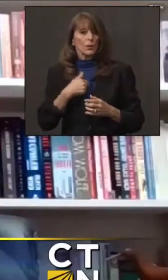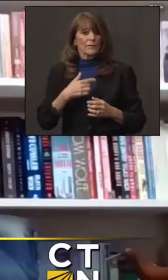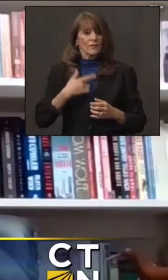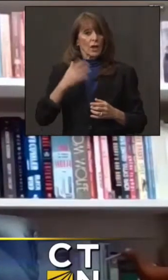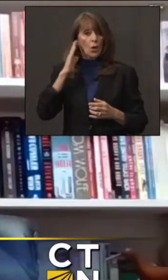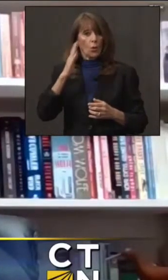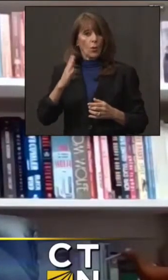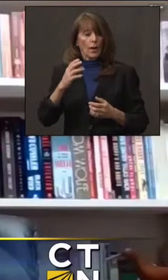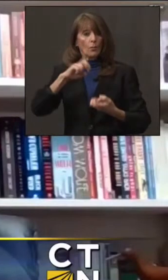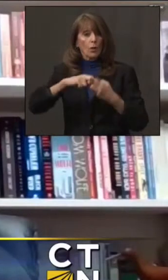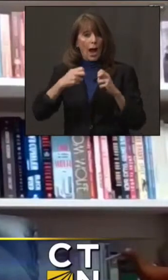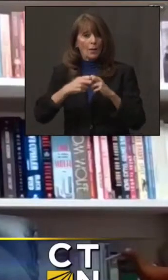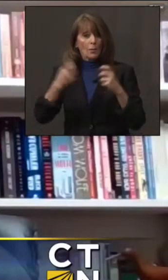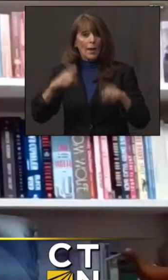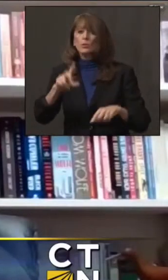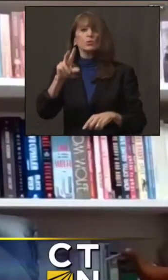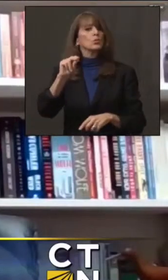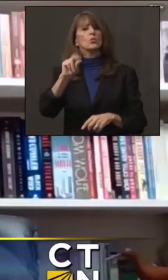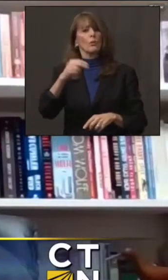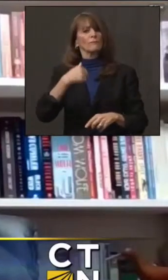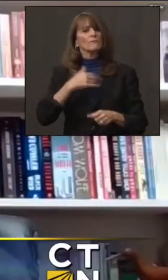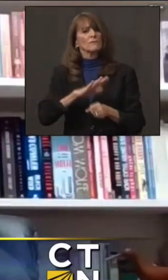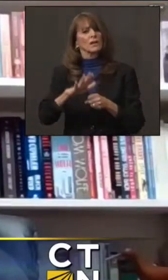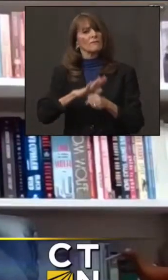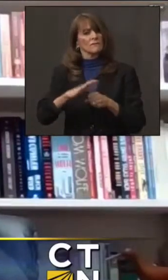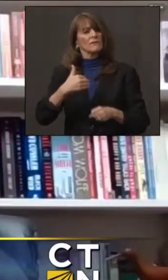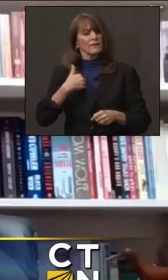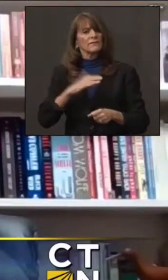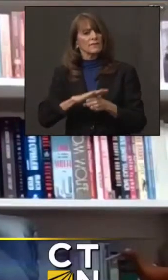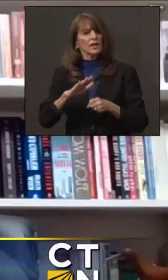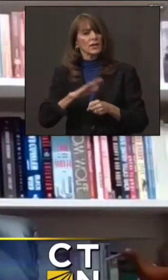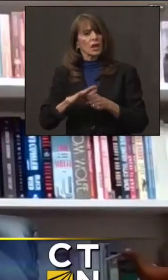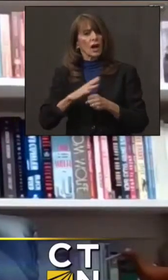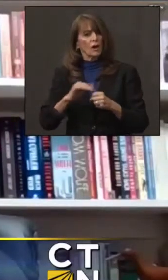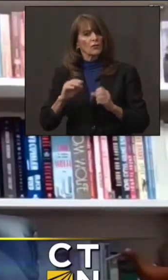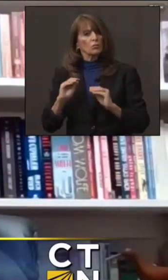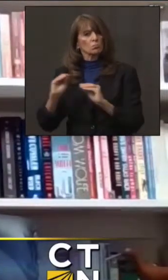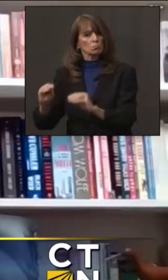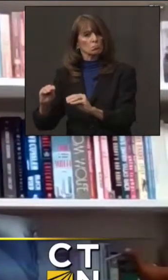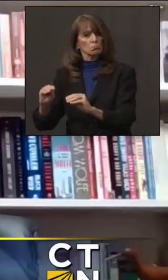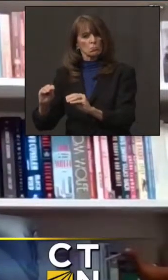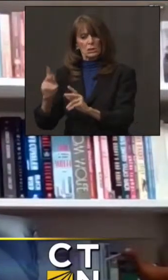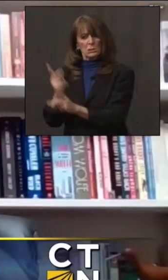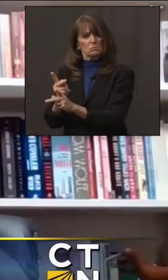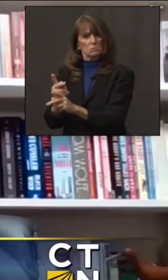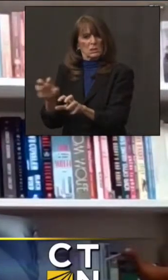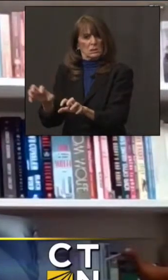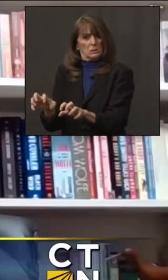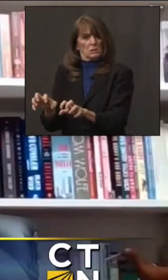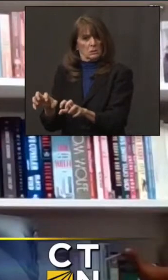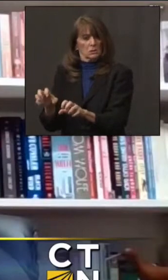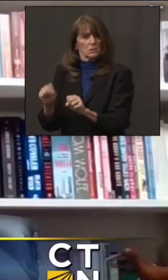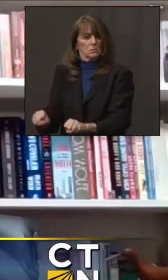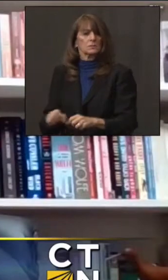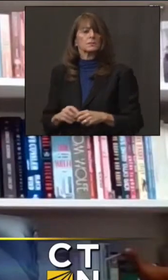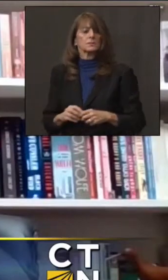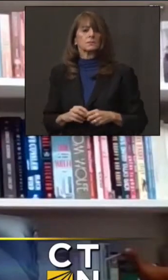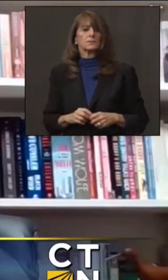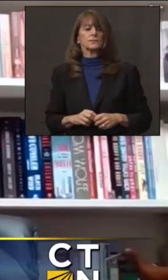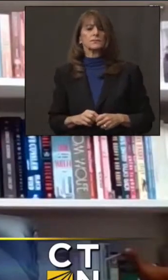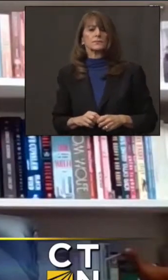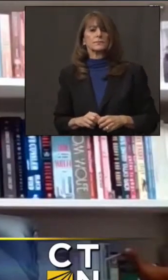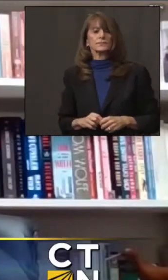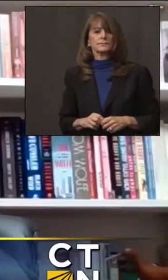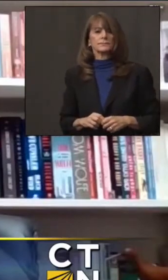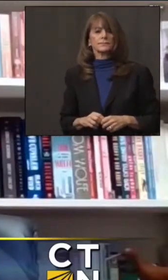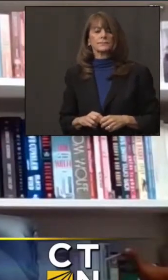ultra cold storage capacity in Connecticut, based on what we've learned from our